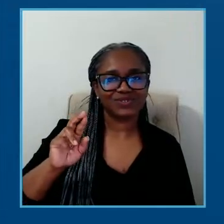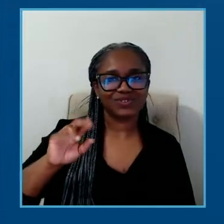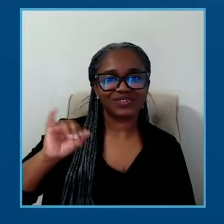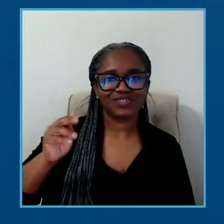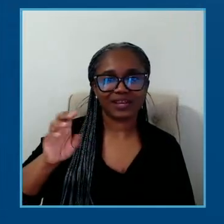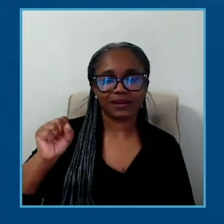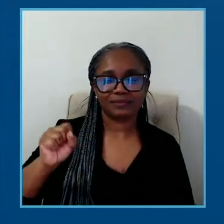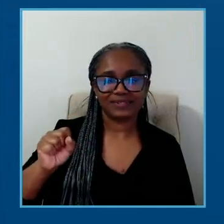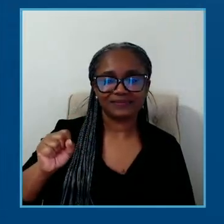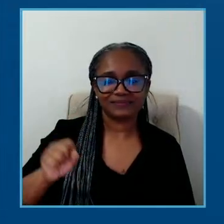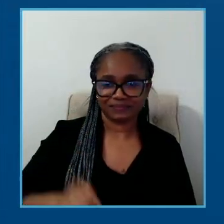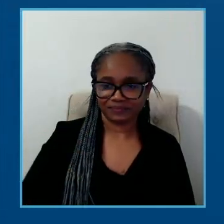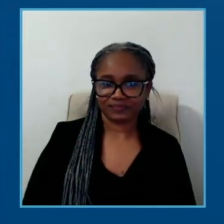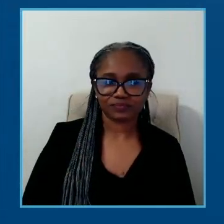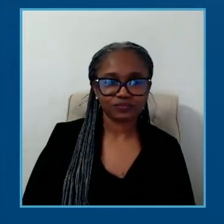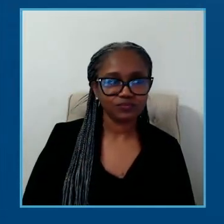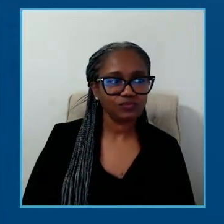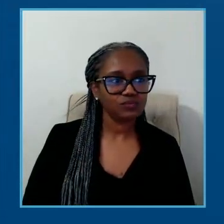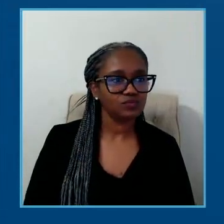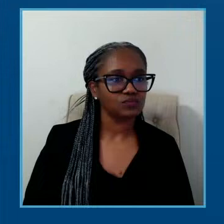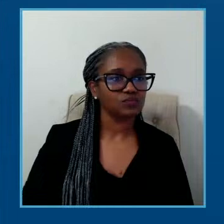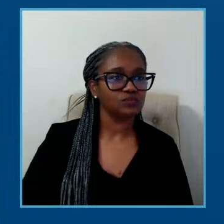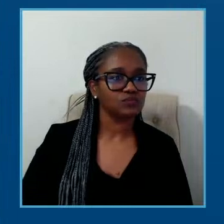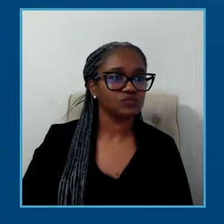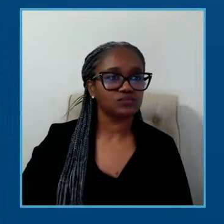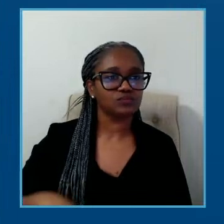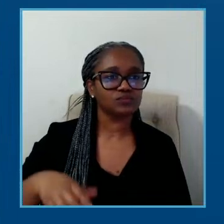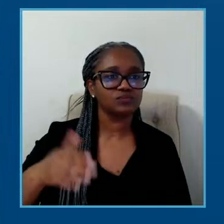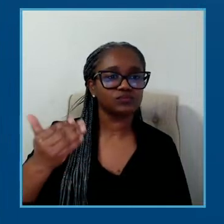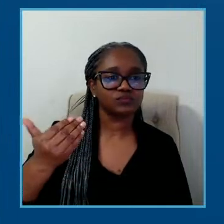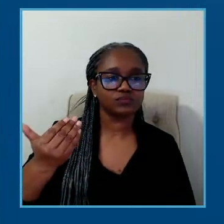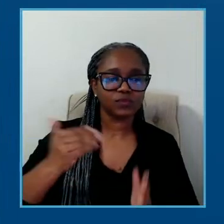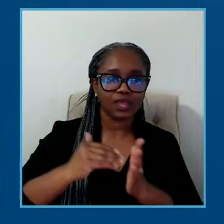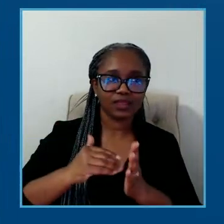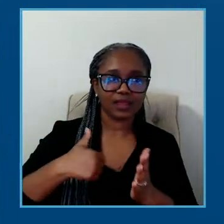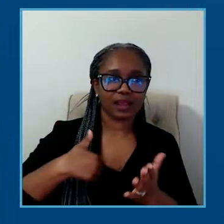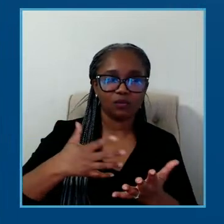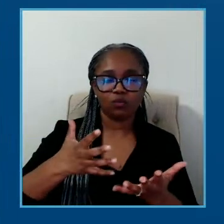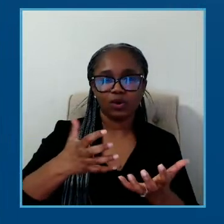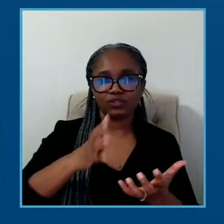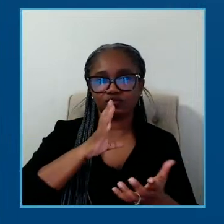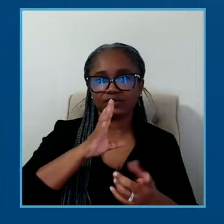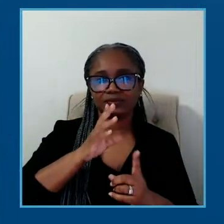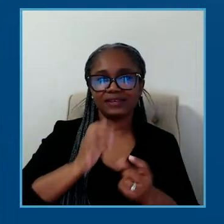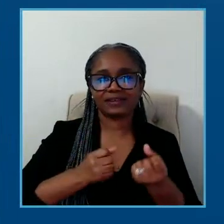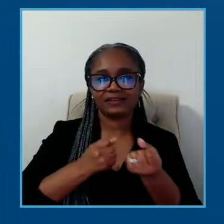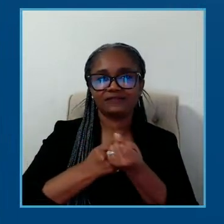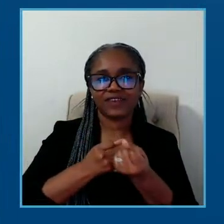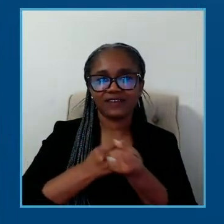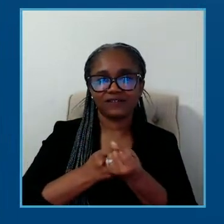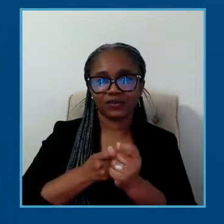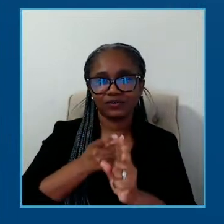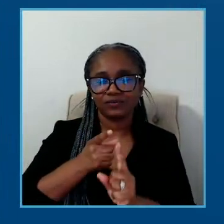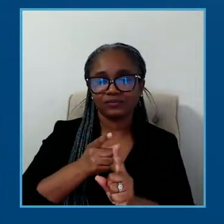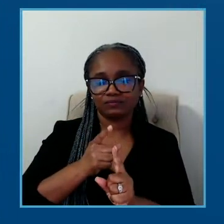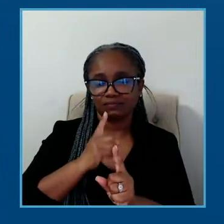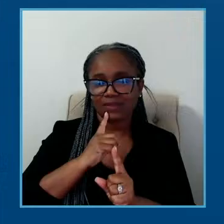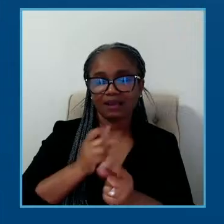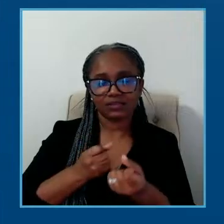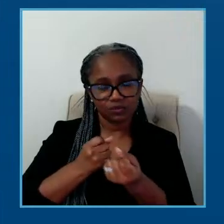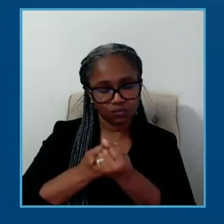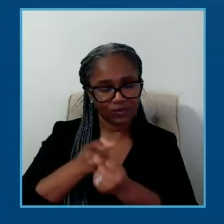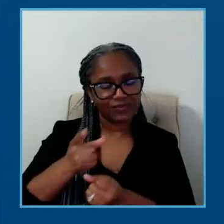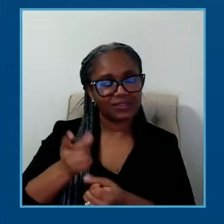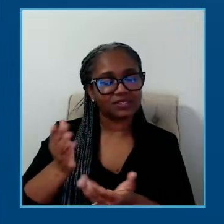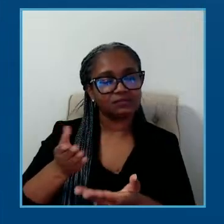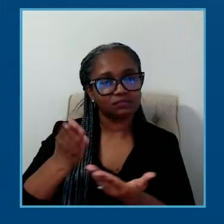Yes. Once again, I want to speak in favor of this resolution. I think it really, I think it